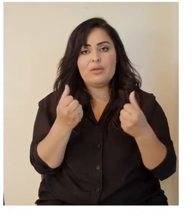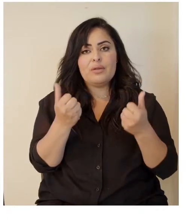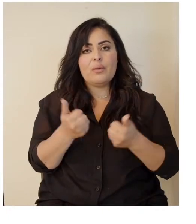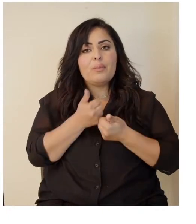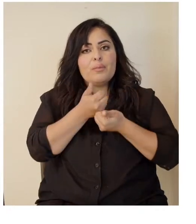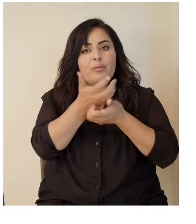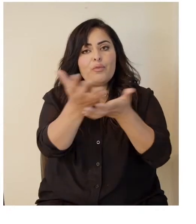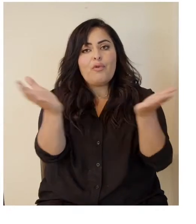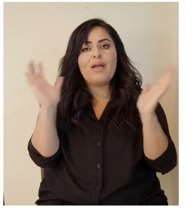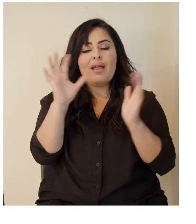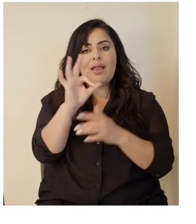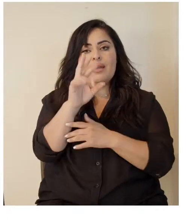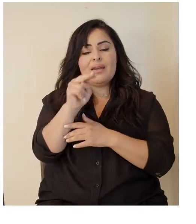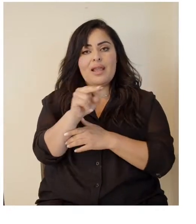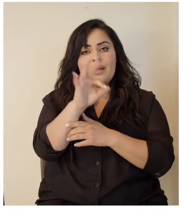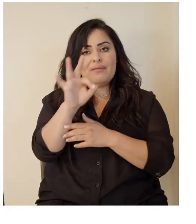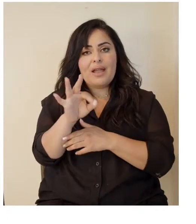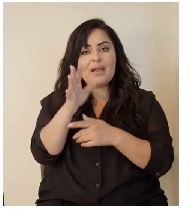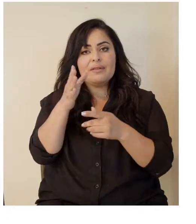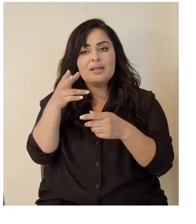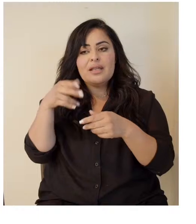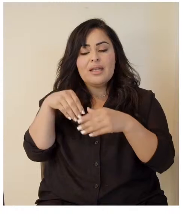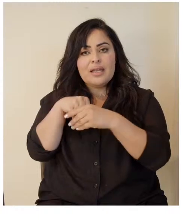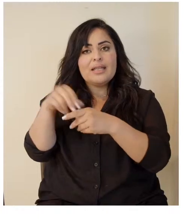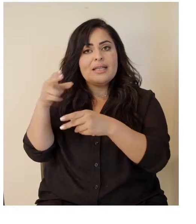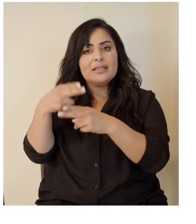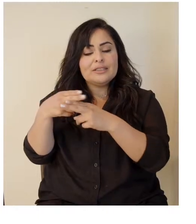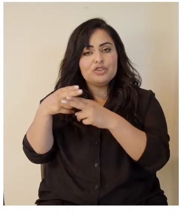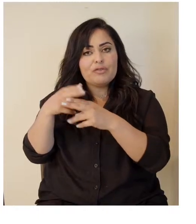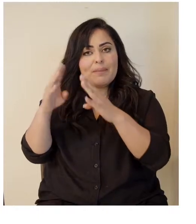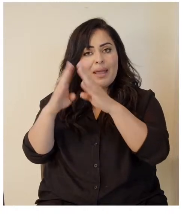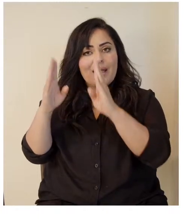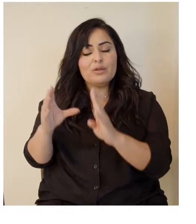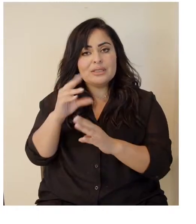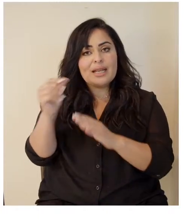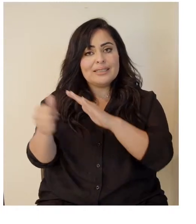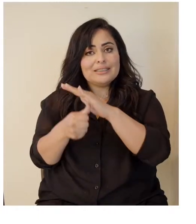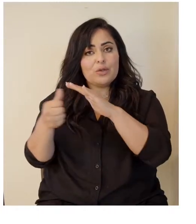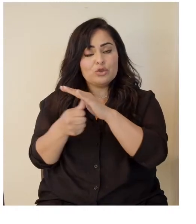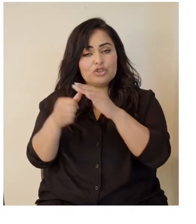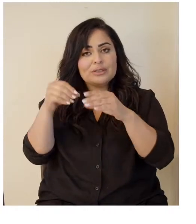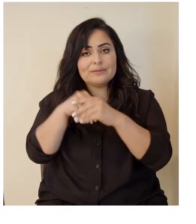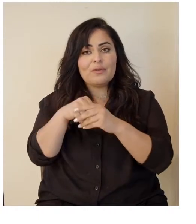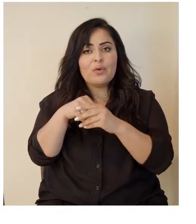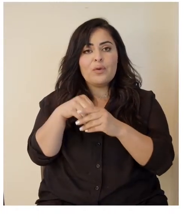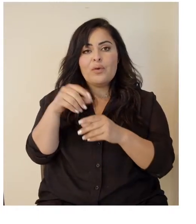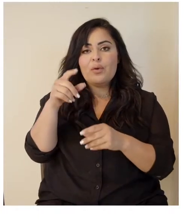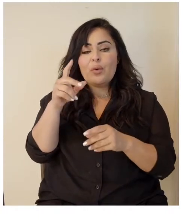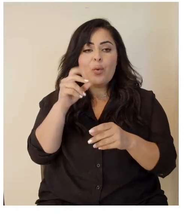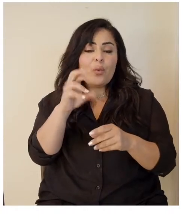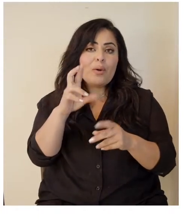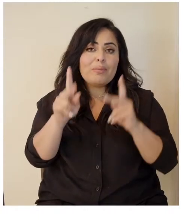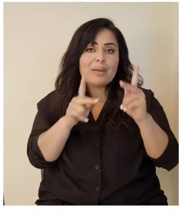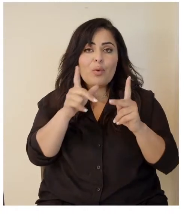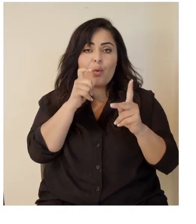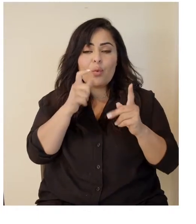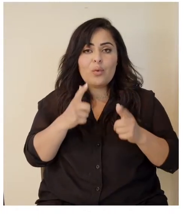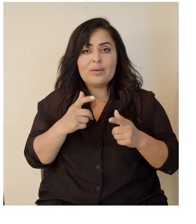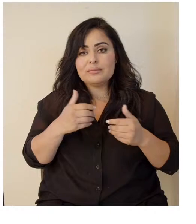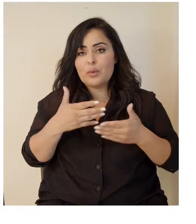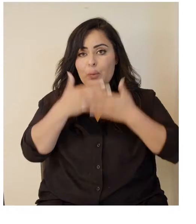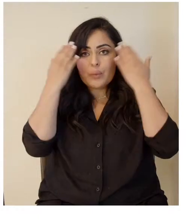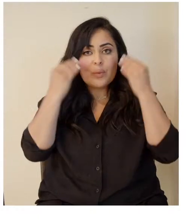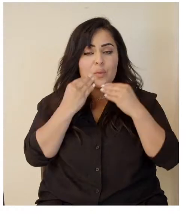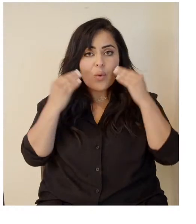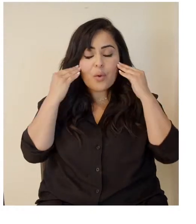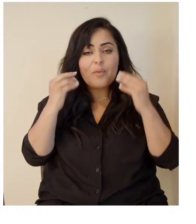N95 masks through the interim housing sites, shelters, and street teams to LA residents who are experiencing homelessness and live outdoors, and to